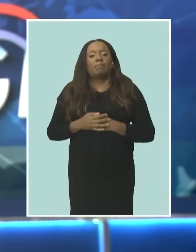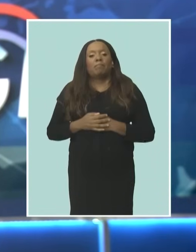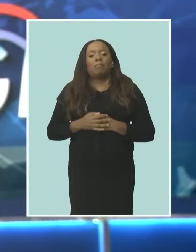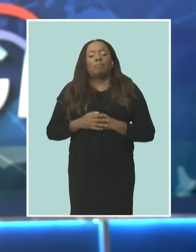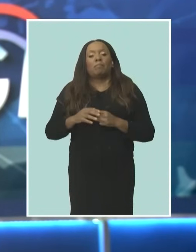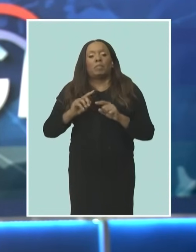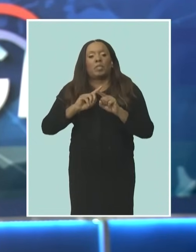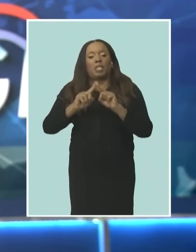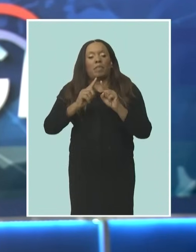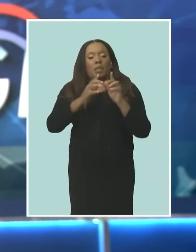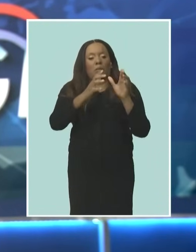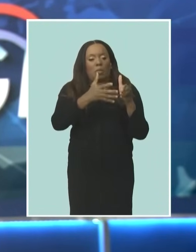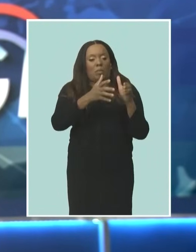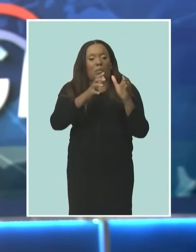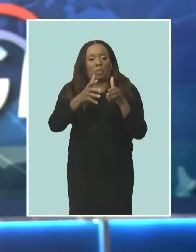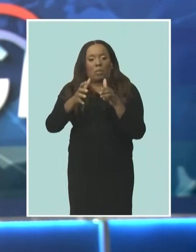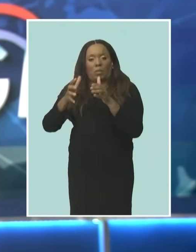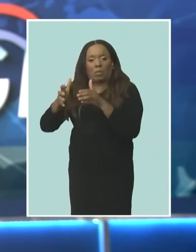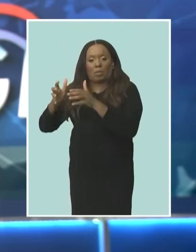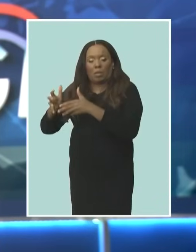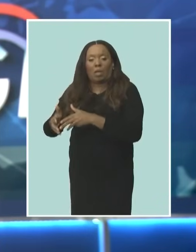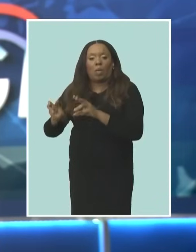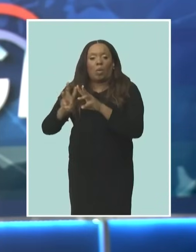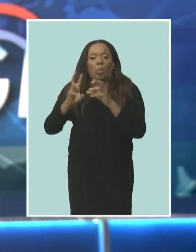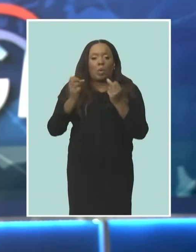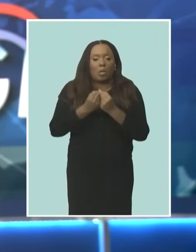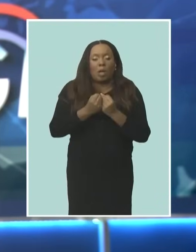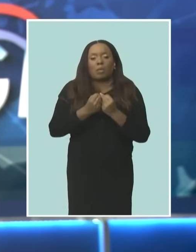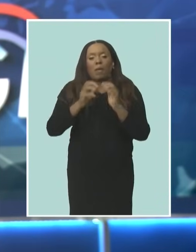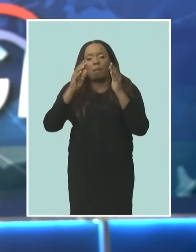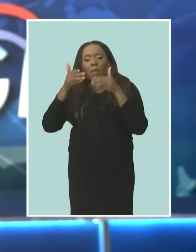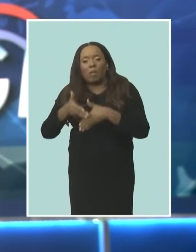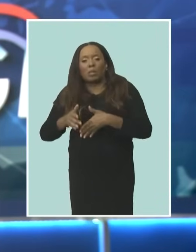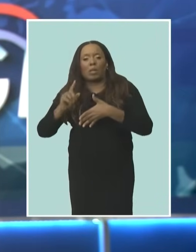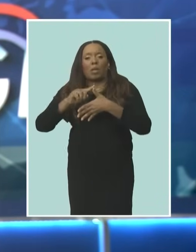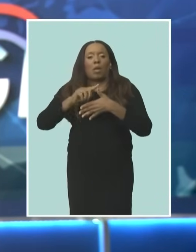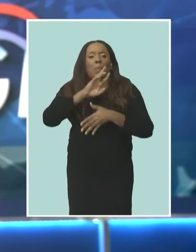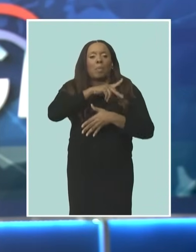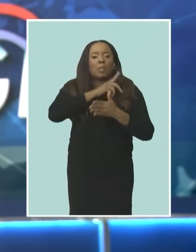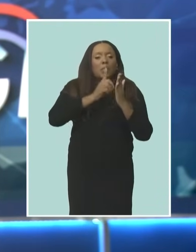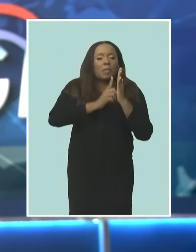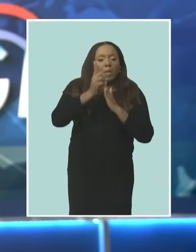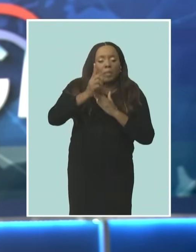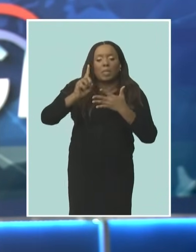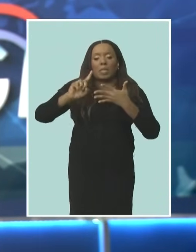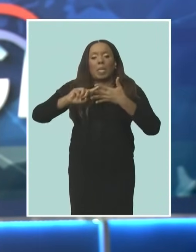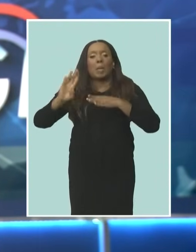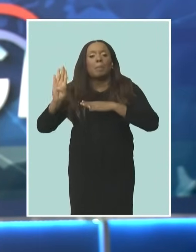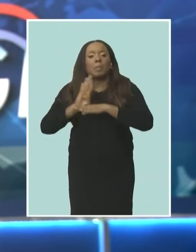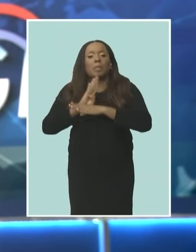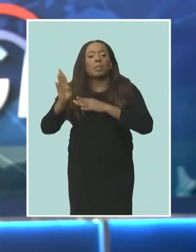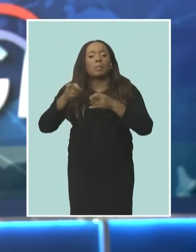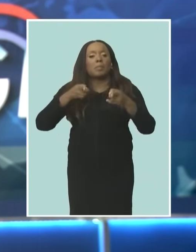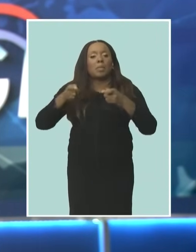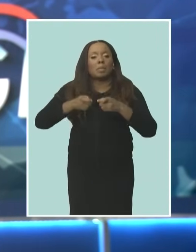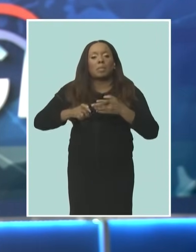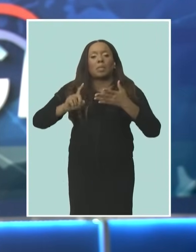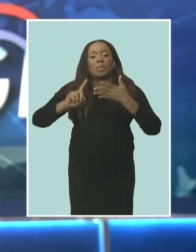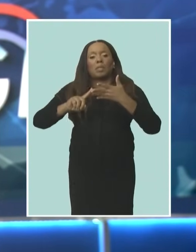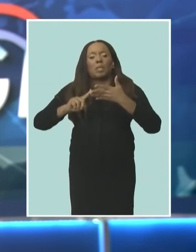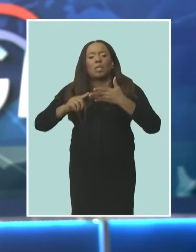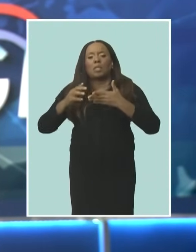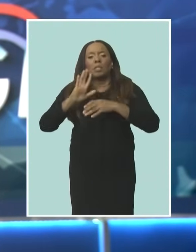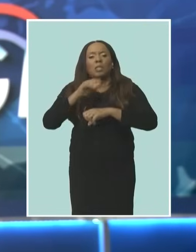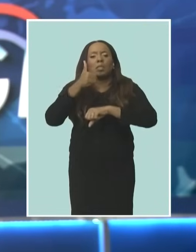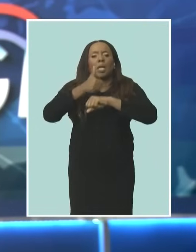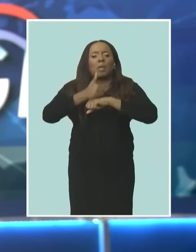were offered with a strong focus on personal development, business management, and setting the foundation for participants to effectively run